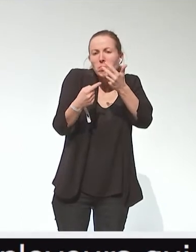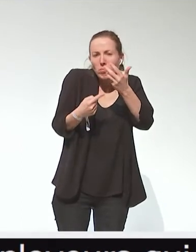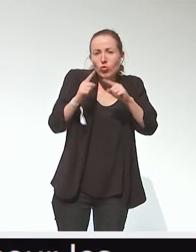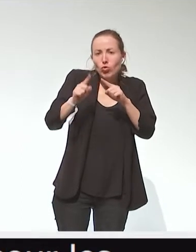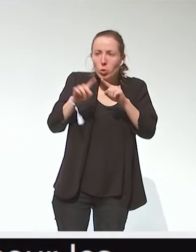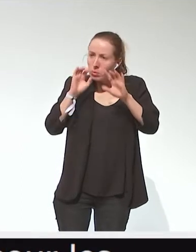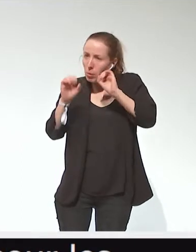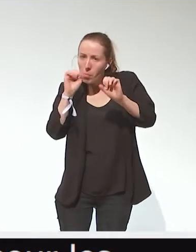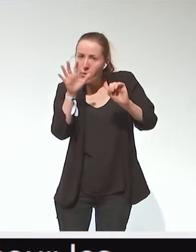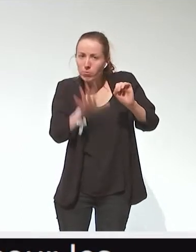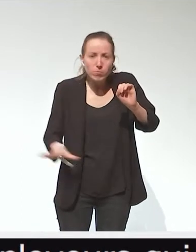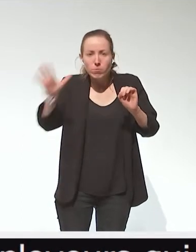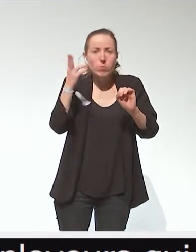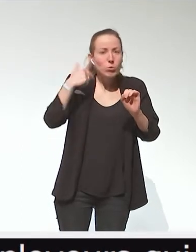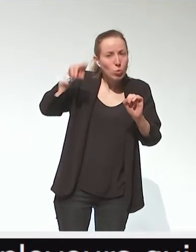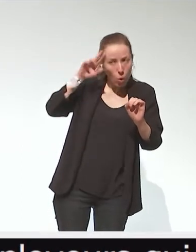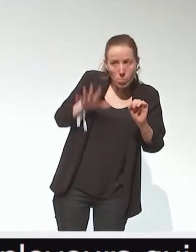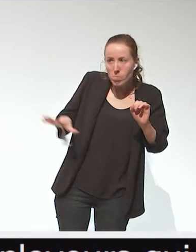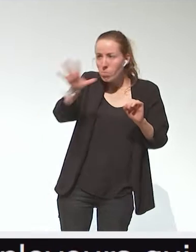center of the PES network.